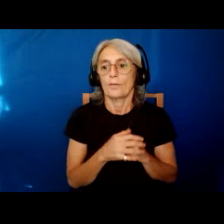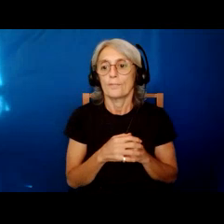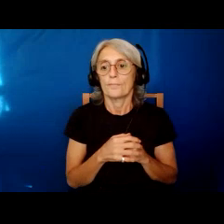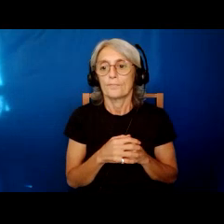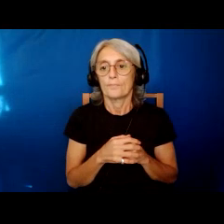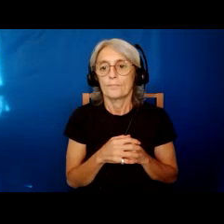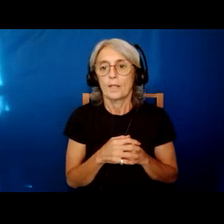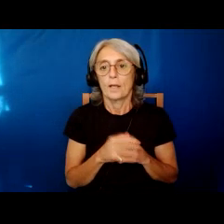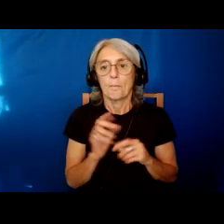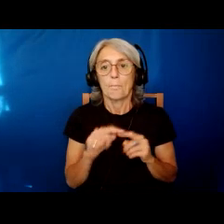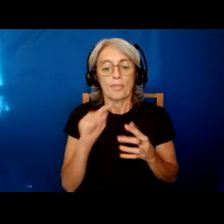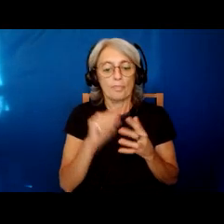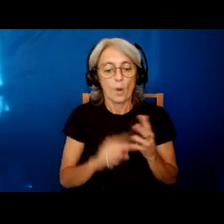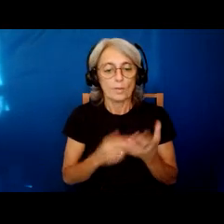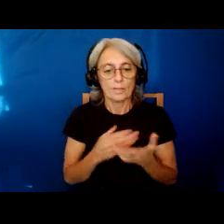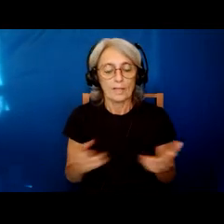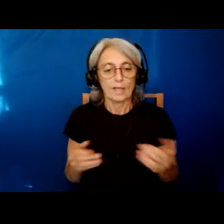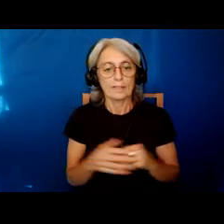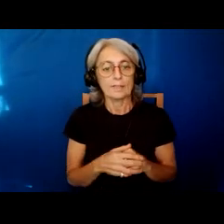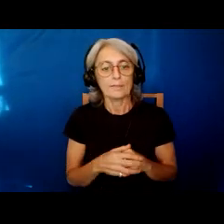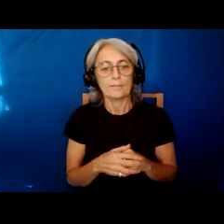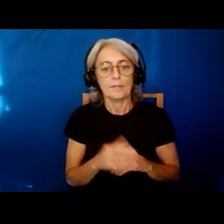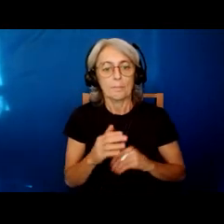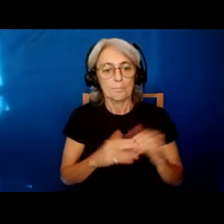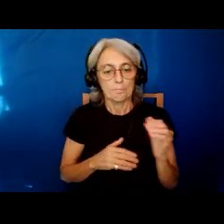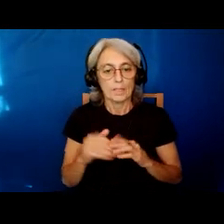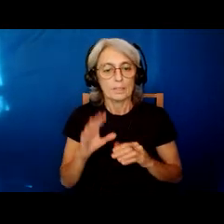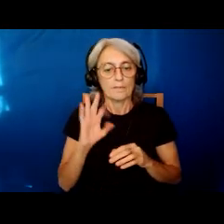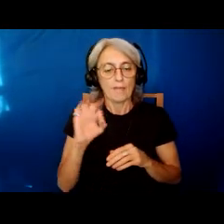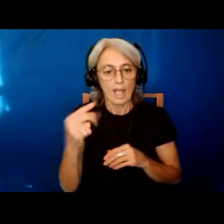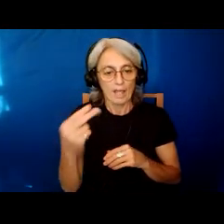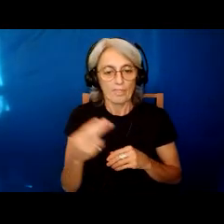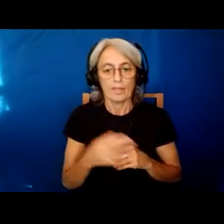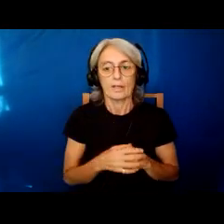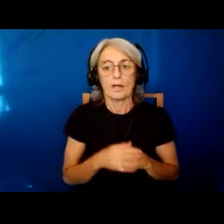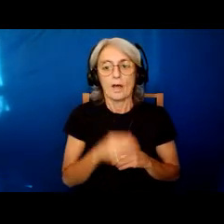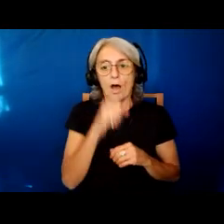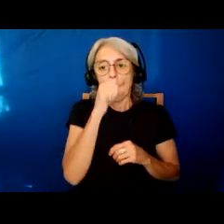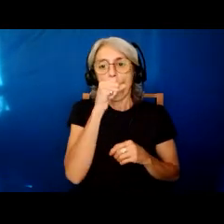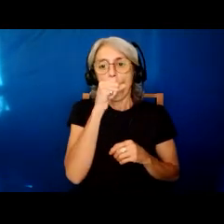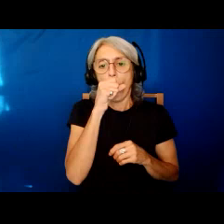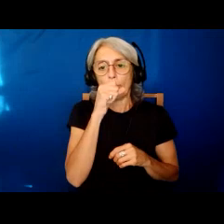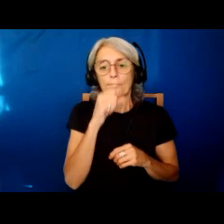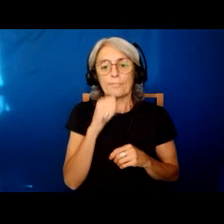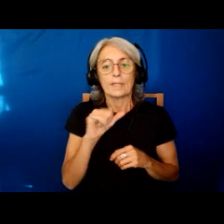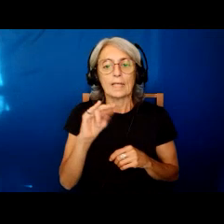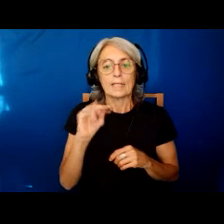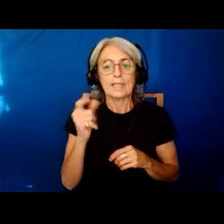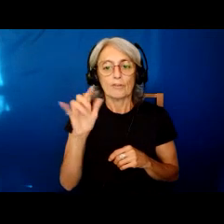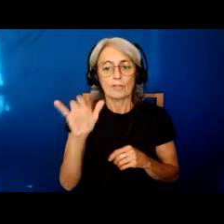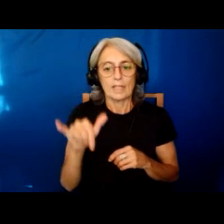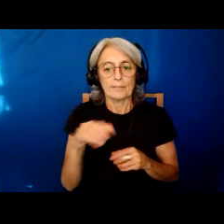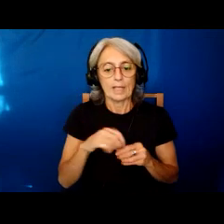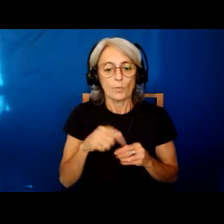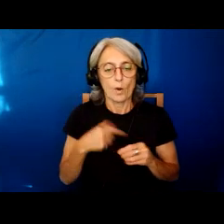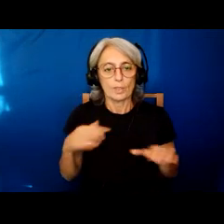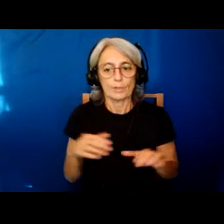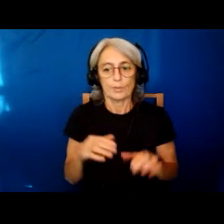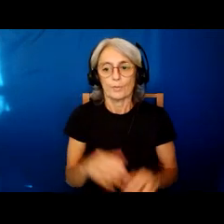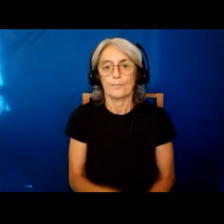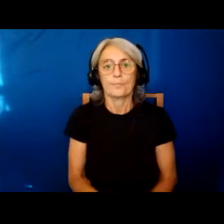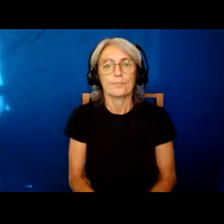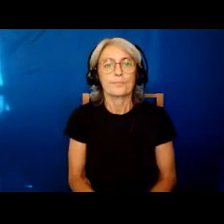things that build faith and integrity in what we do. To be able to have that